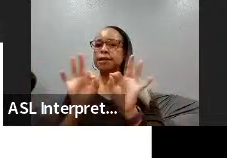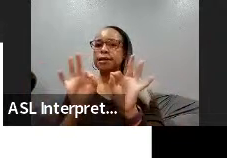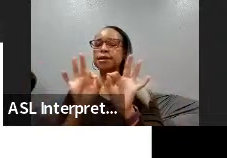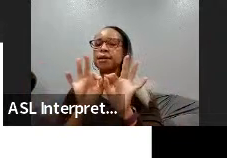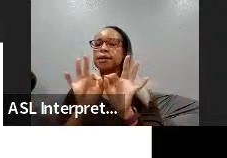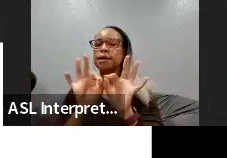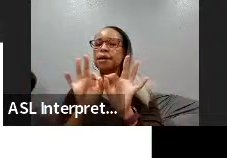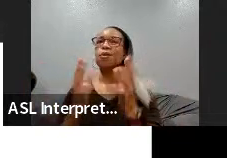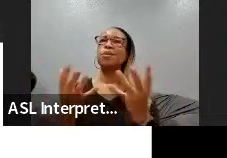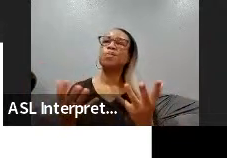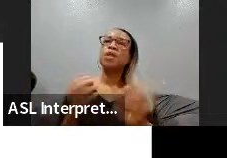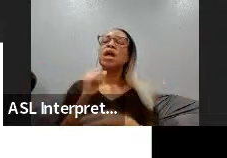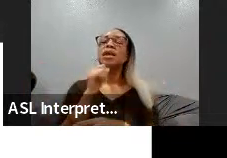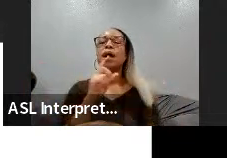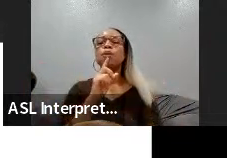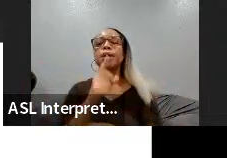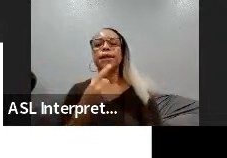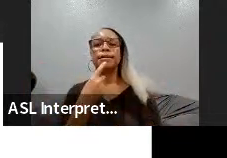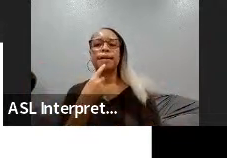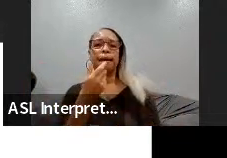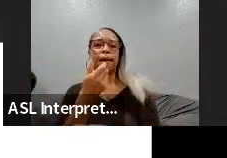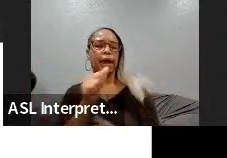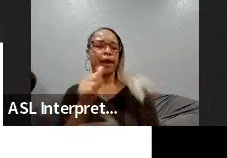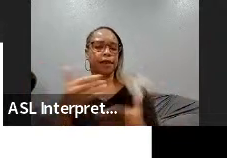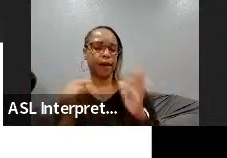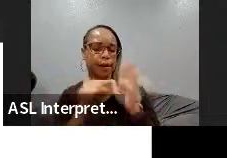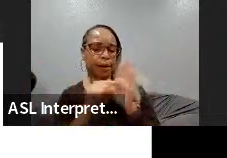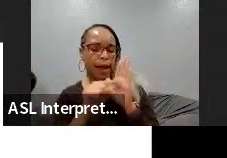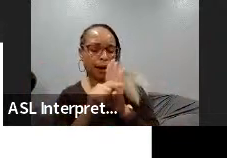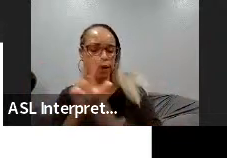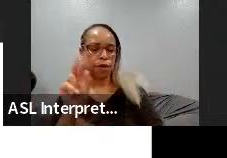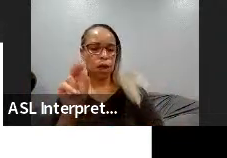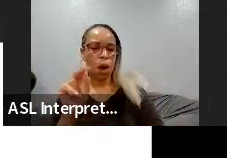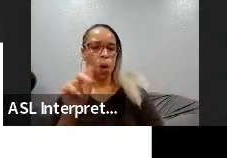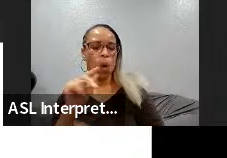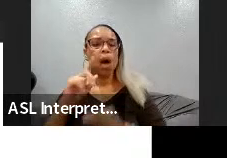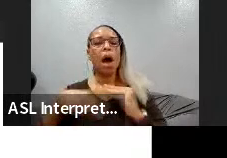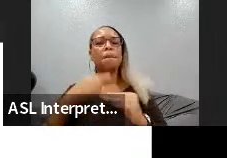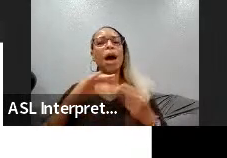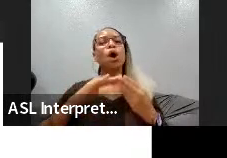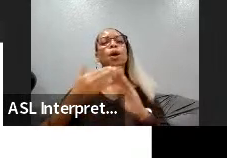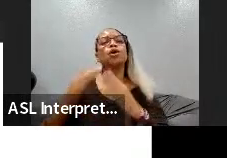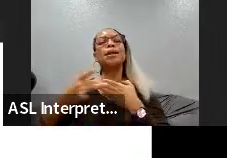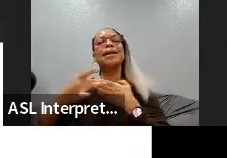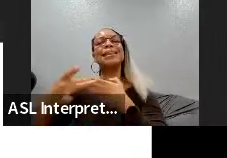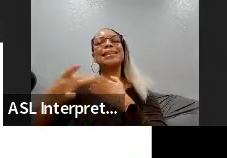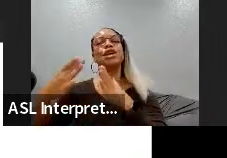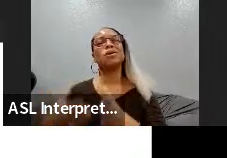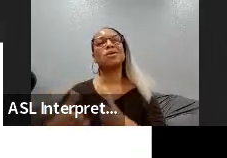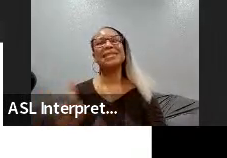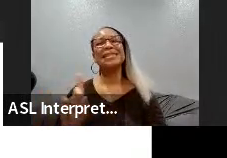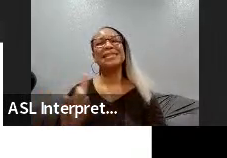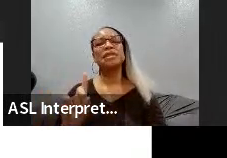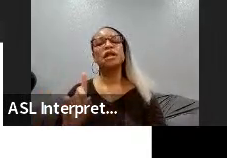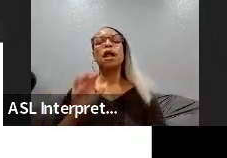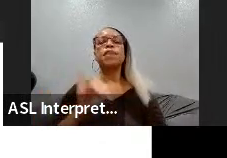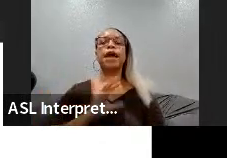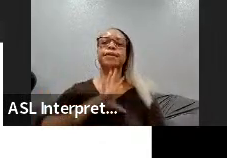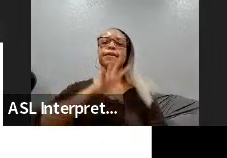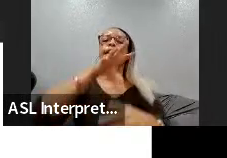not necessarily saying anything negative about community leaders who are, part of the